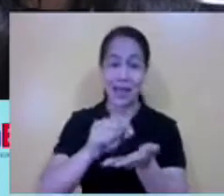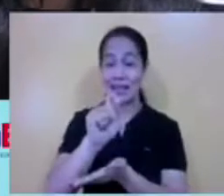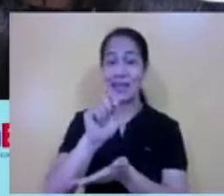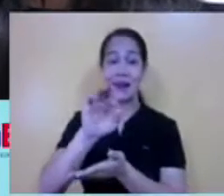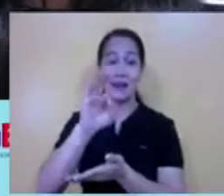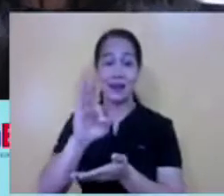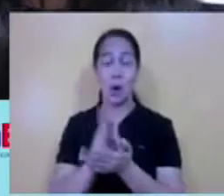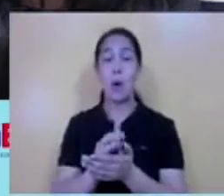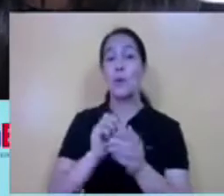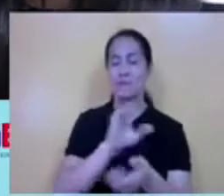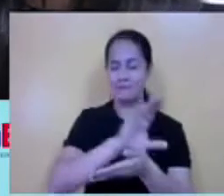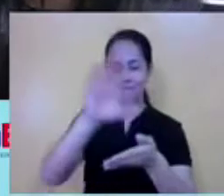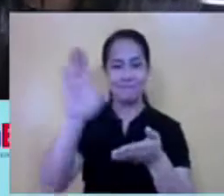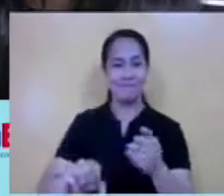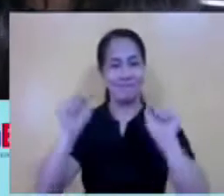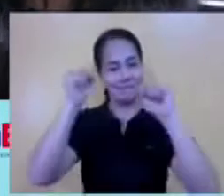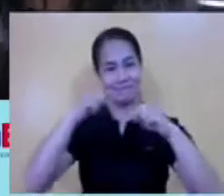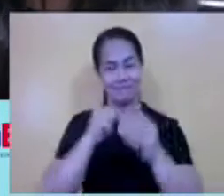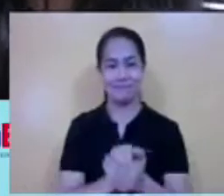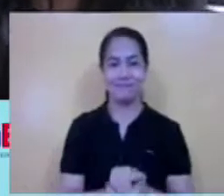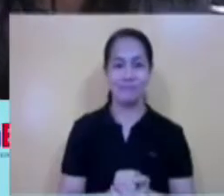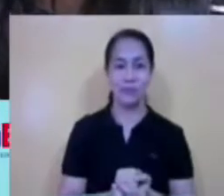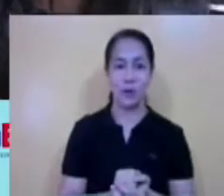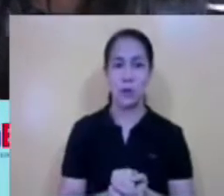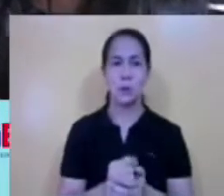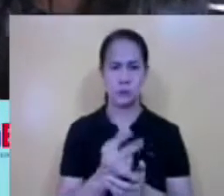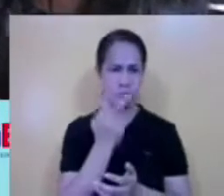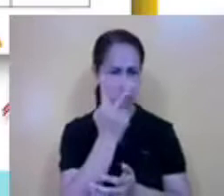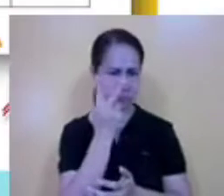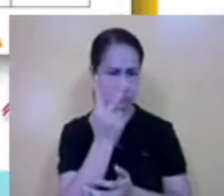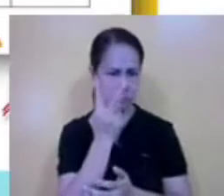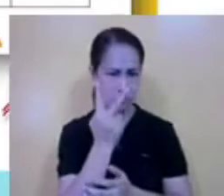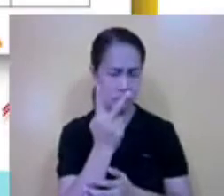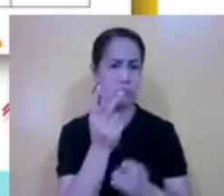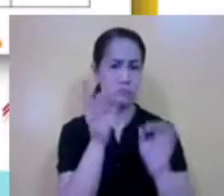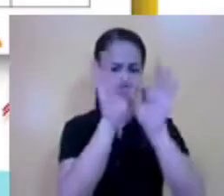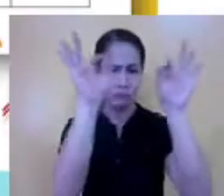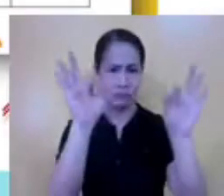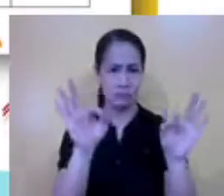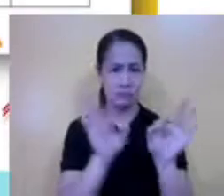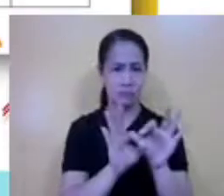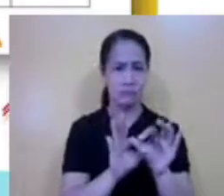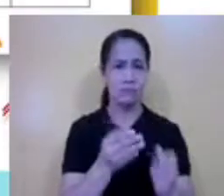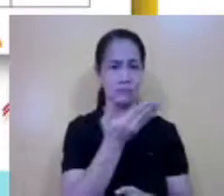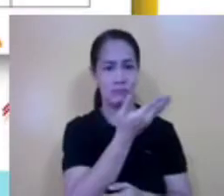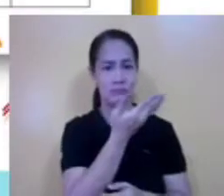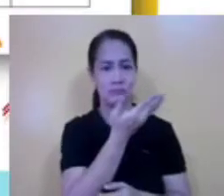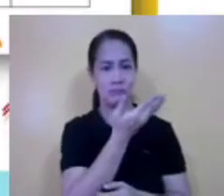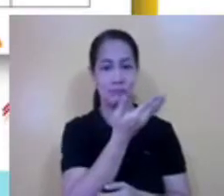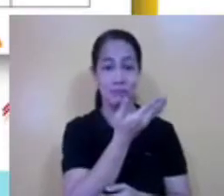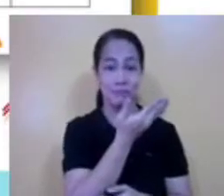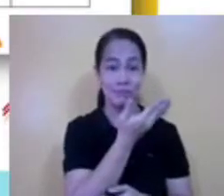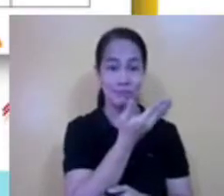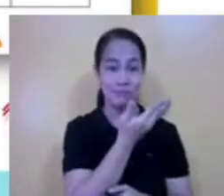take a closer look at each of the forms. On your left, you have the teacher reflection form. So you will notice